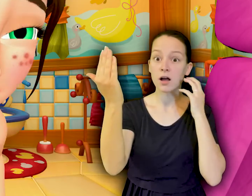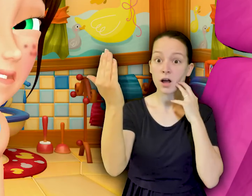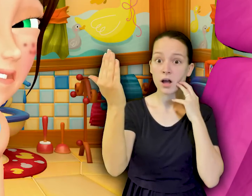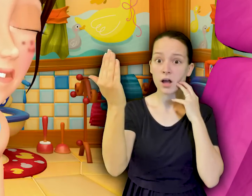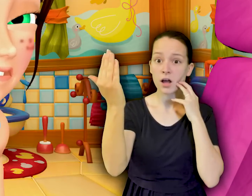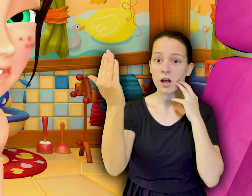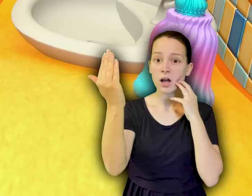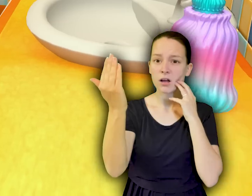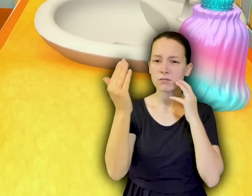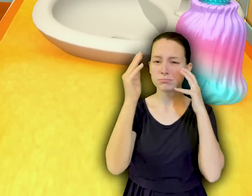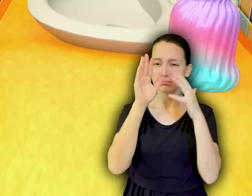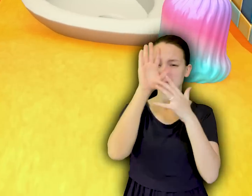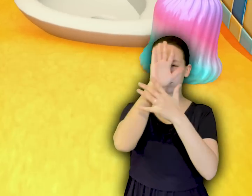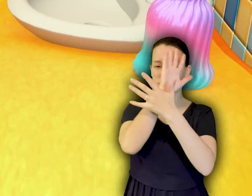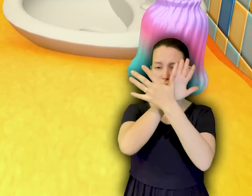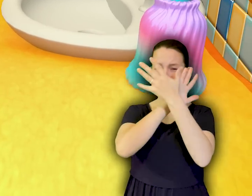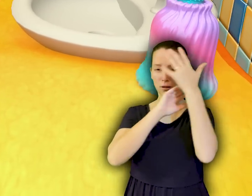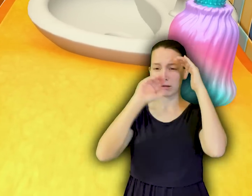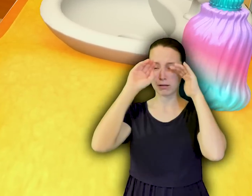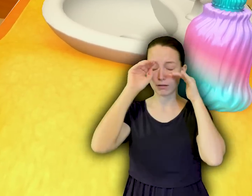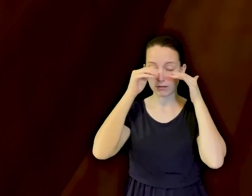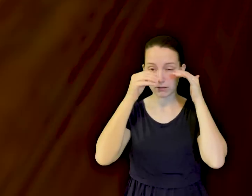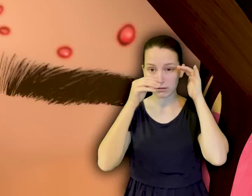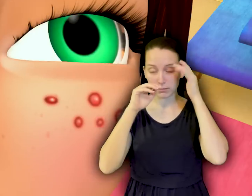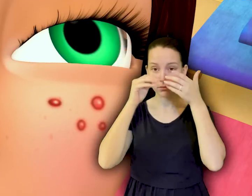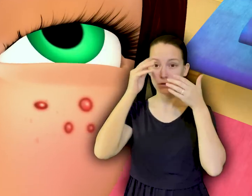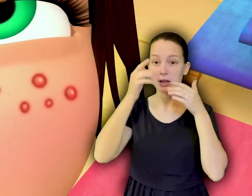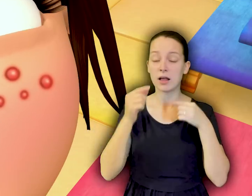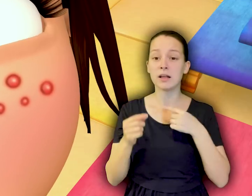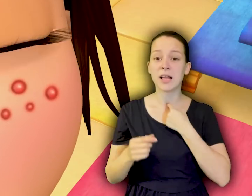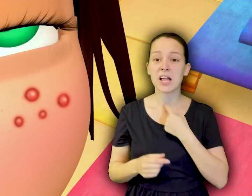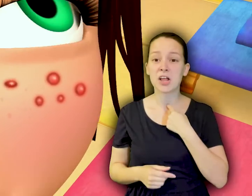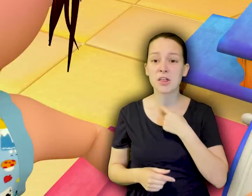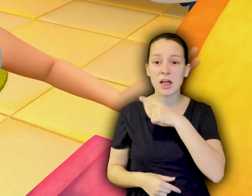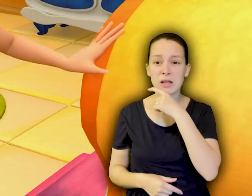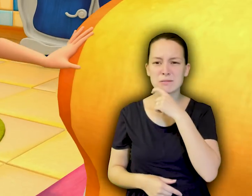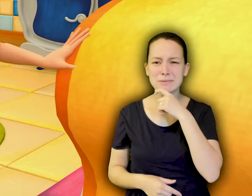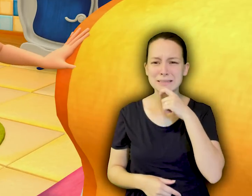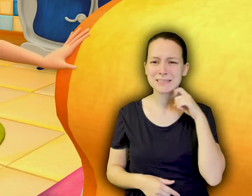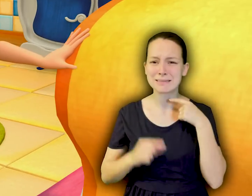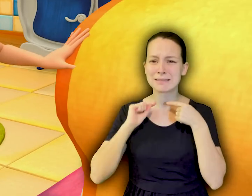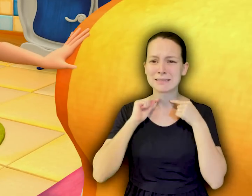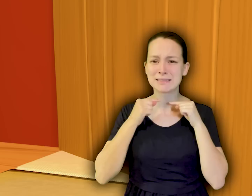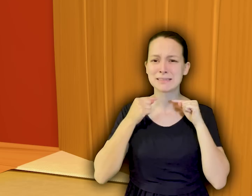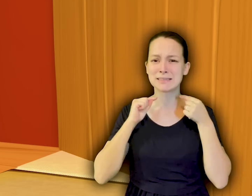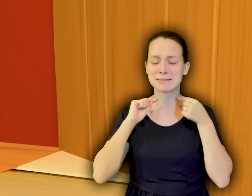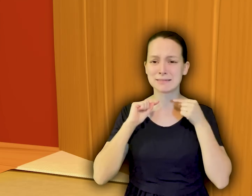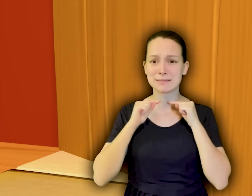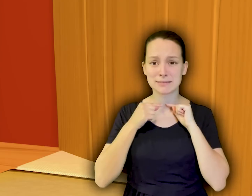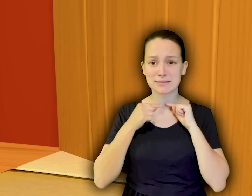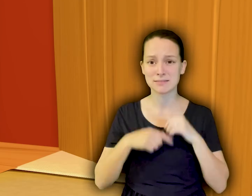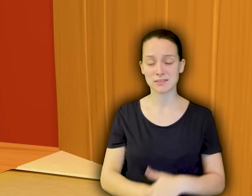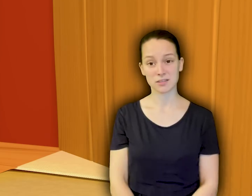covered in red it went all blurry and faint in her eye and her throat was stiff